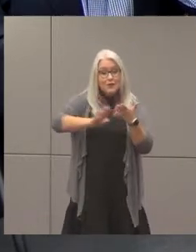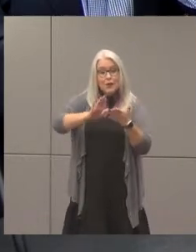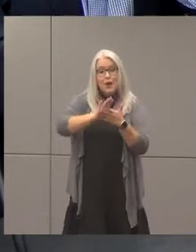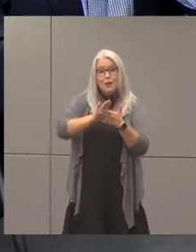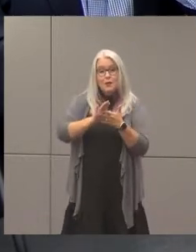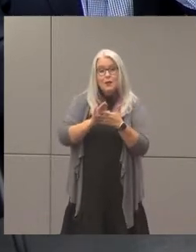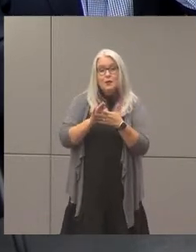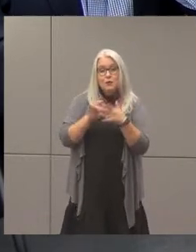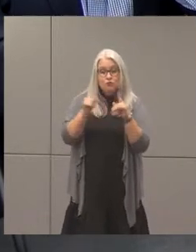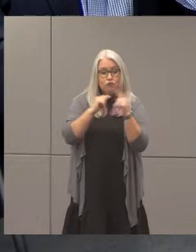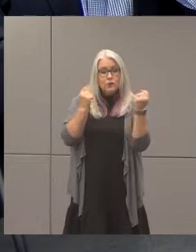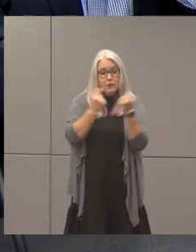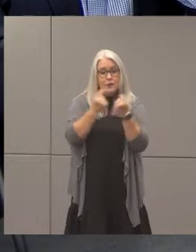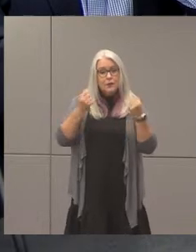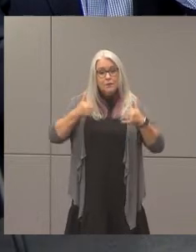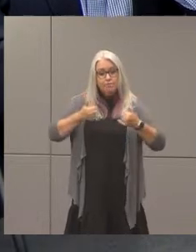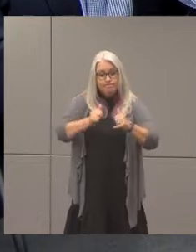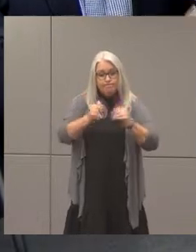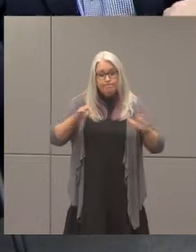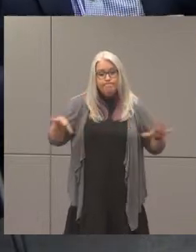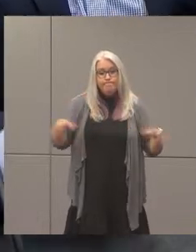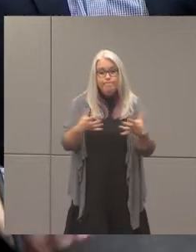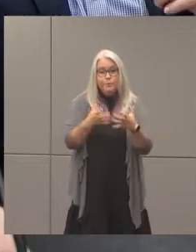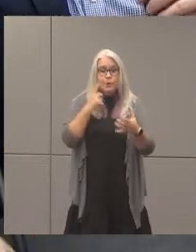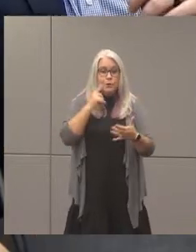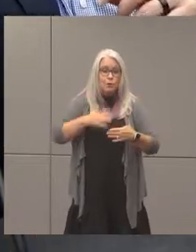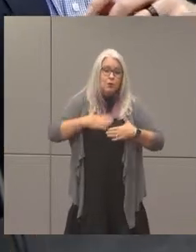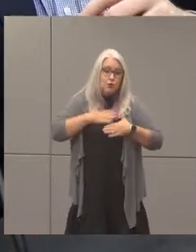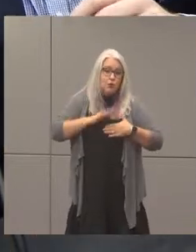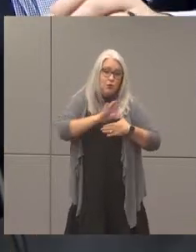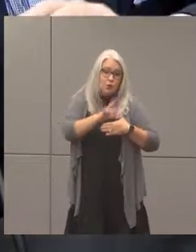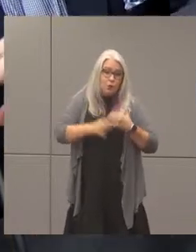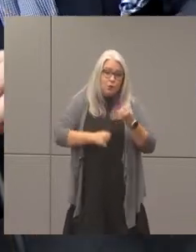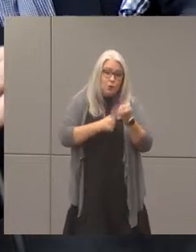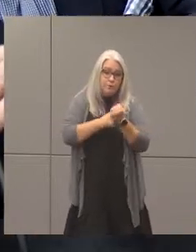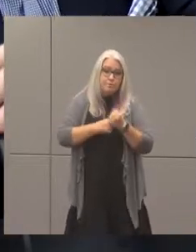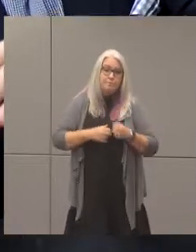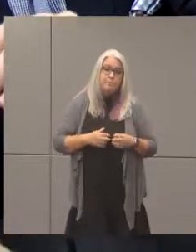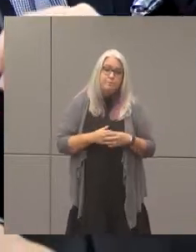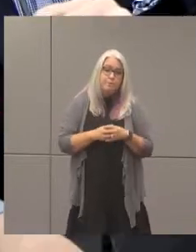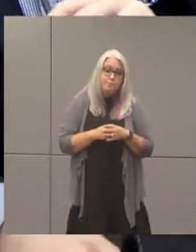It's a team effort, and we appreciate your support on that.